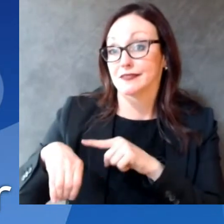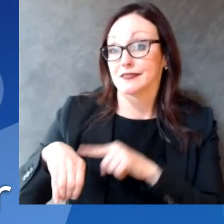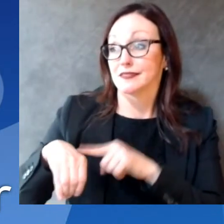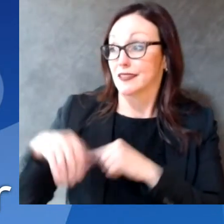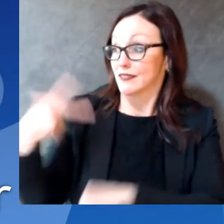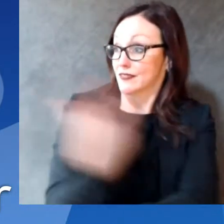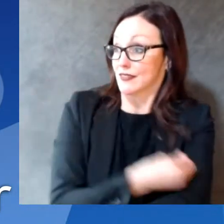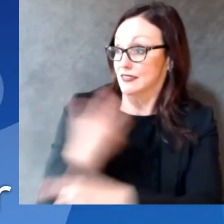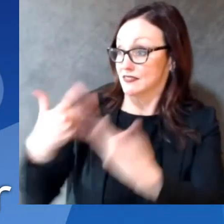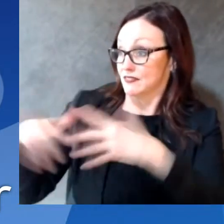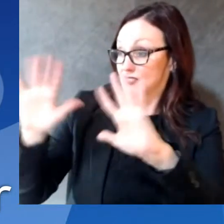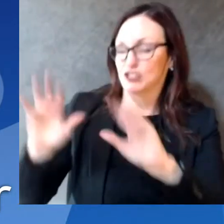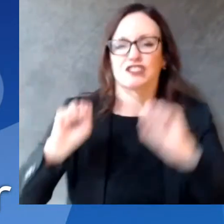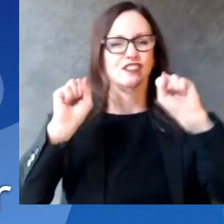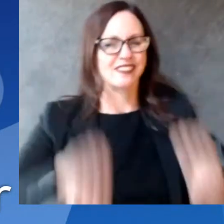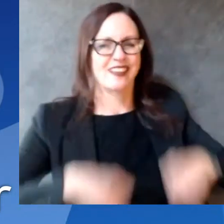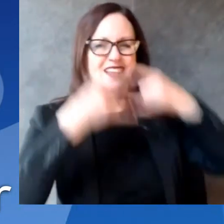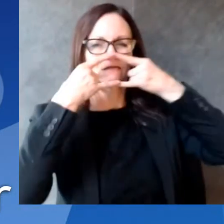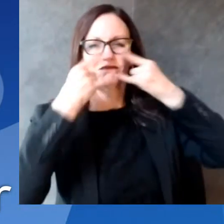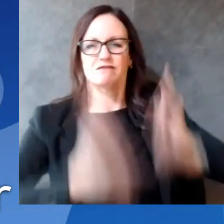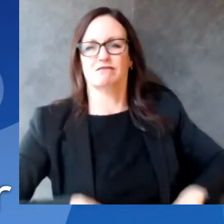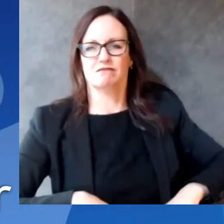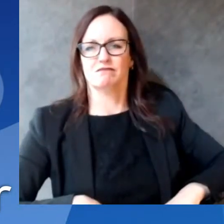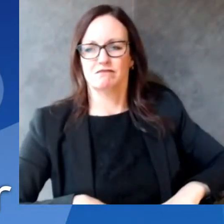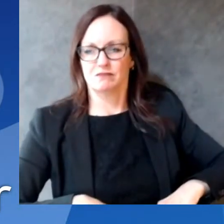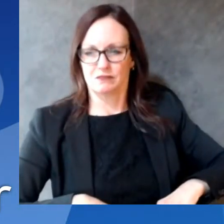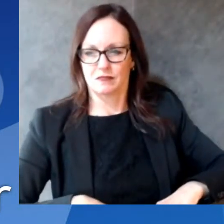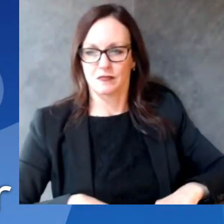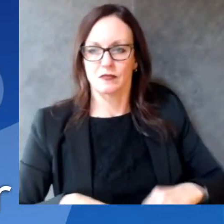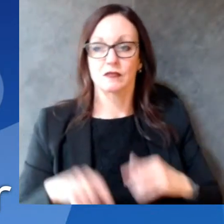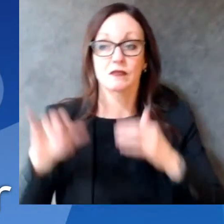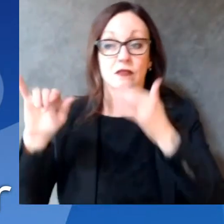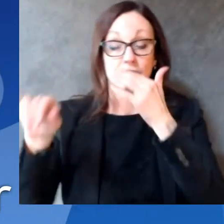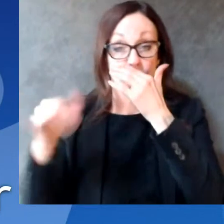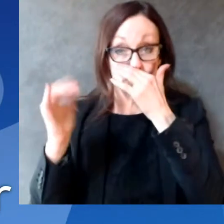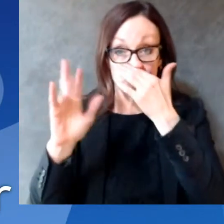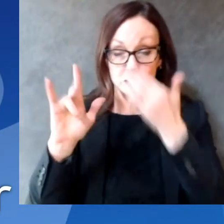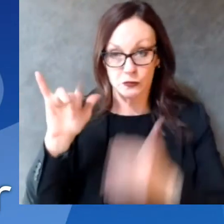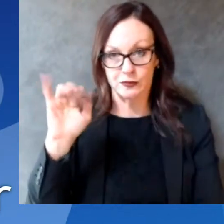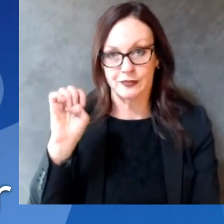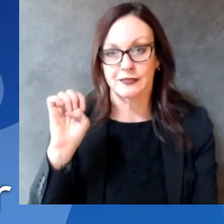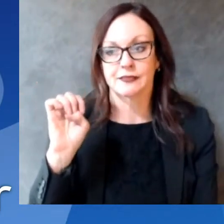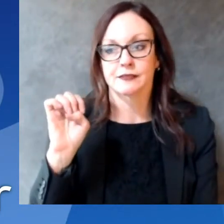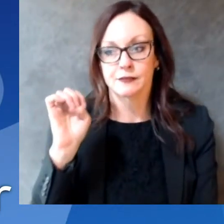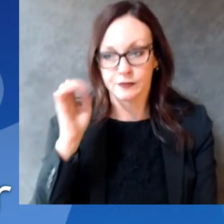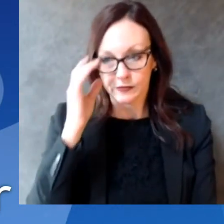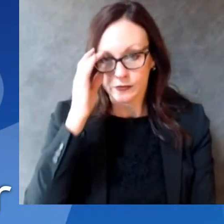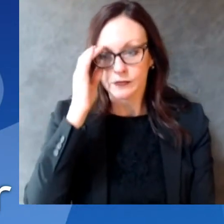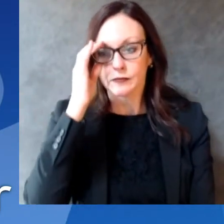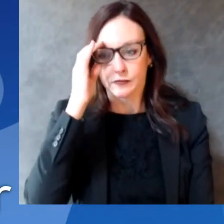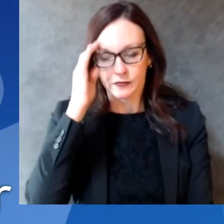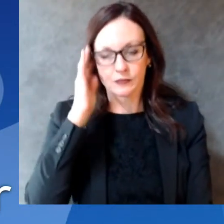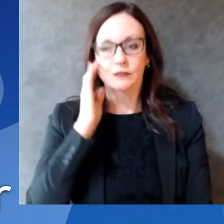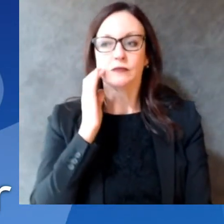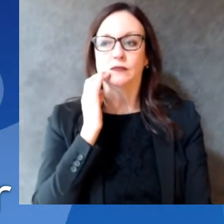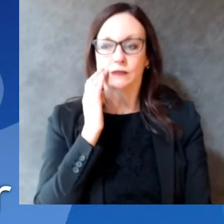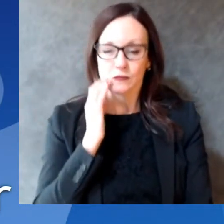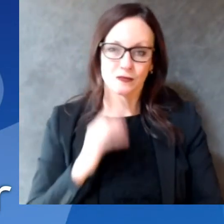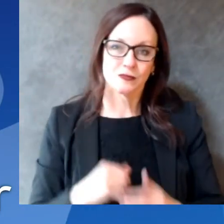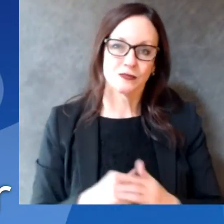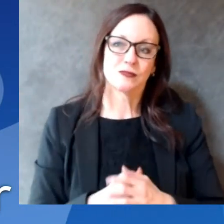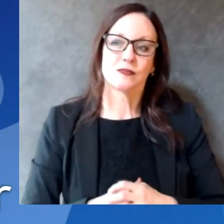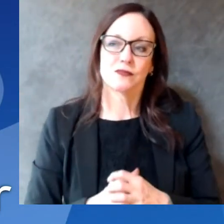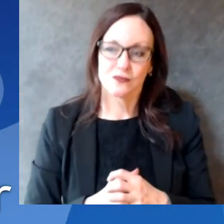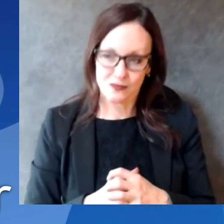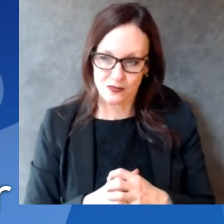I am thrilled that I happen to now, no, I'm not quite fully vaccinated,